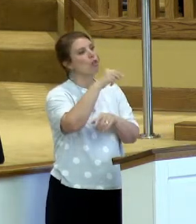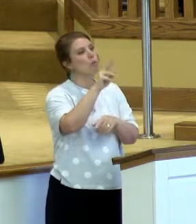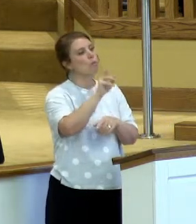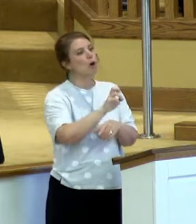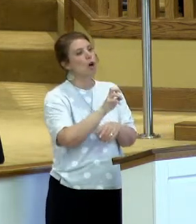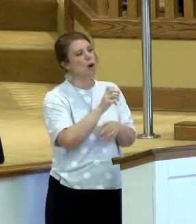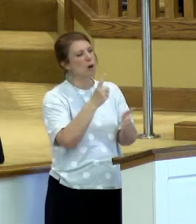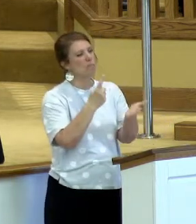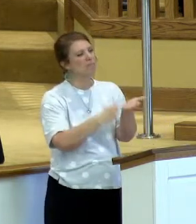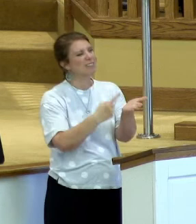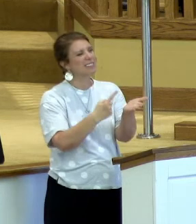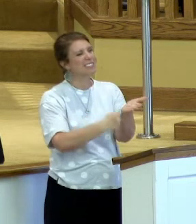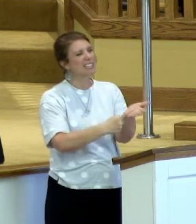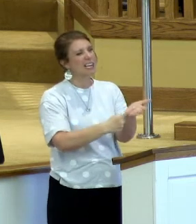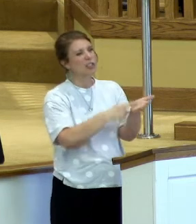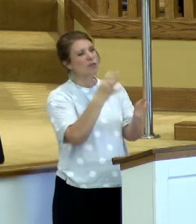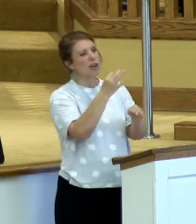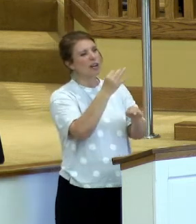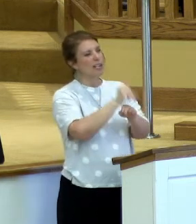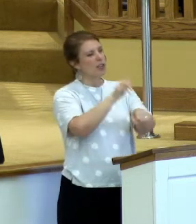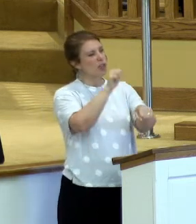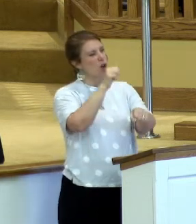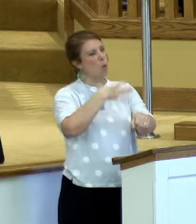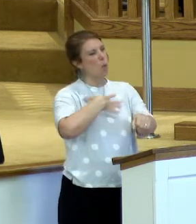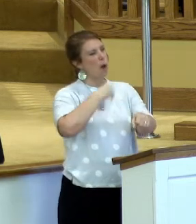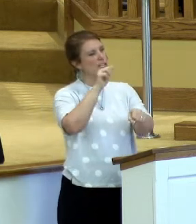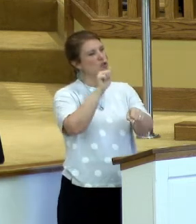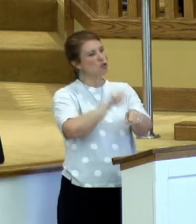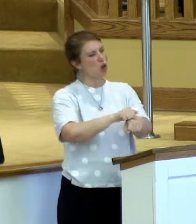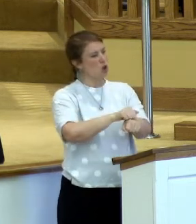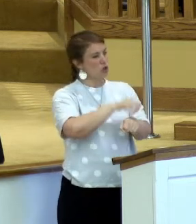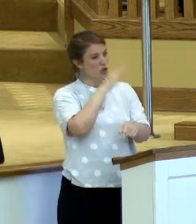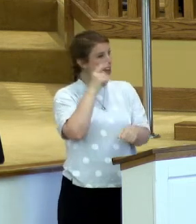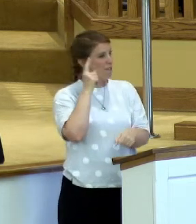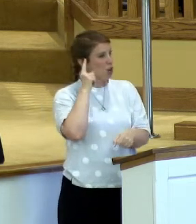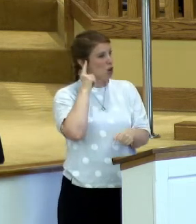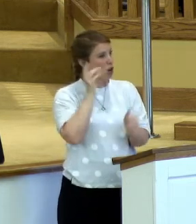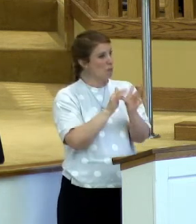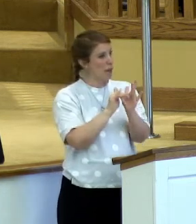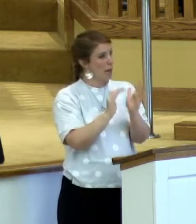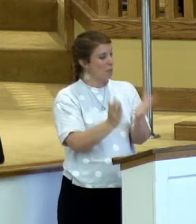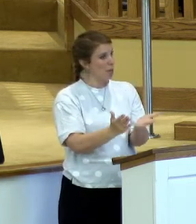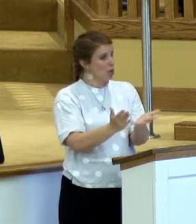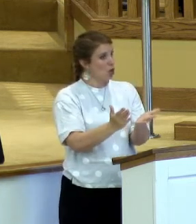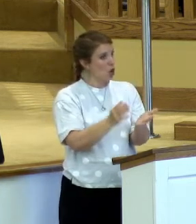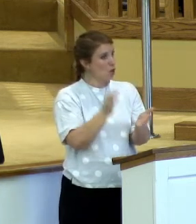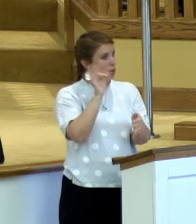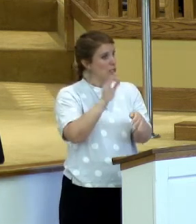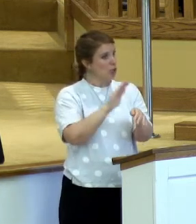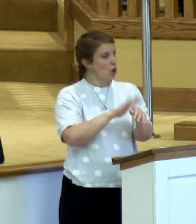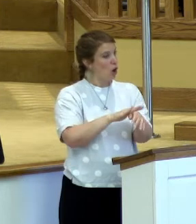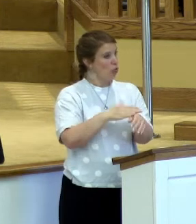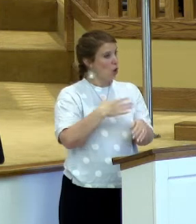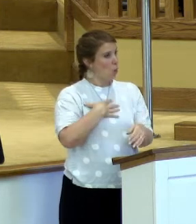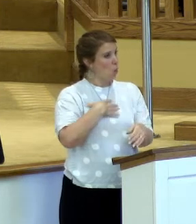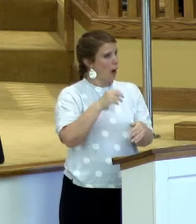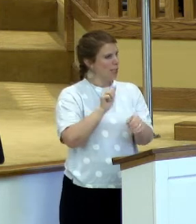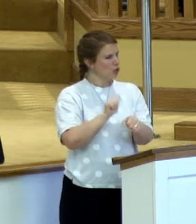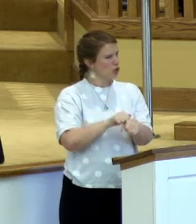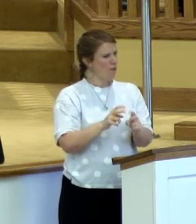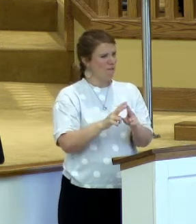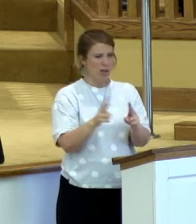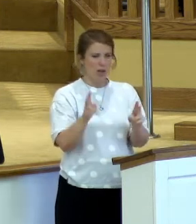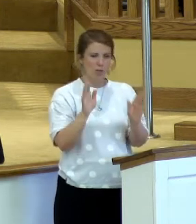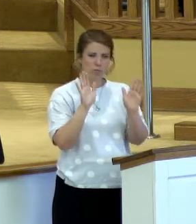this on Friday night when he preached that powerful message on the white stone. If you've never heard the biblical preaching on the white stone, you should listen to Friday night's message.